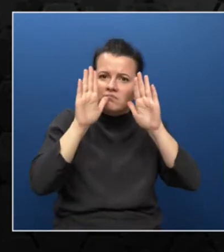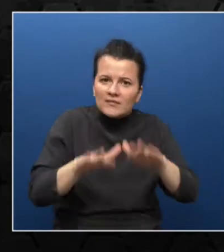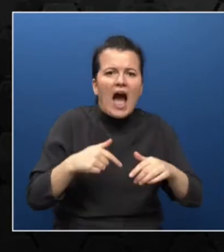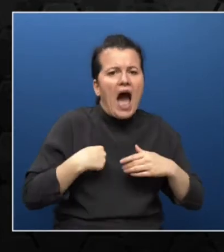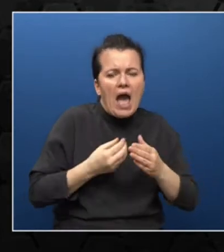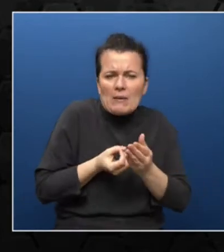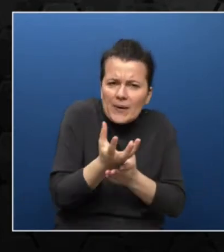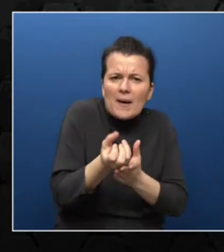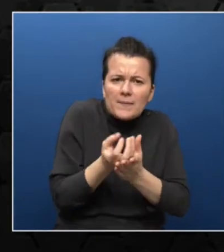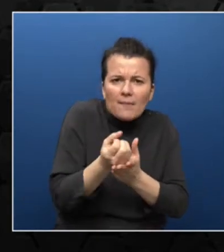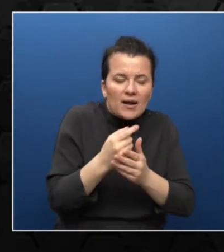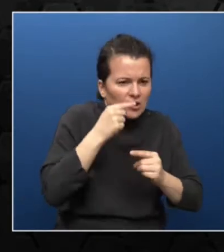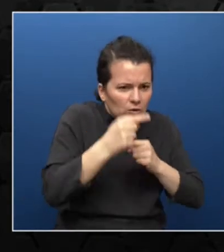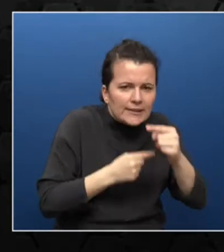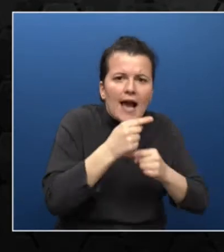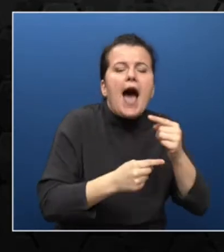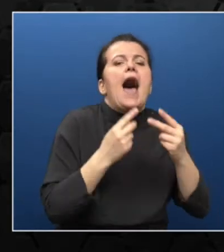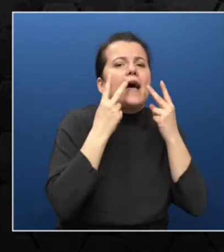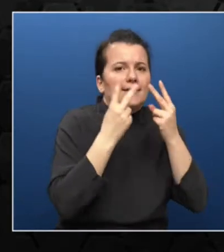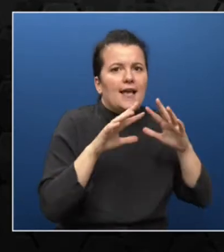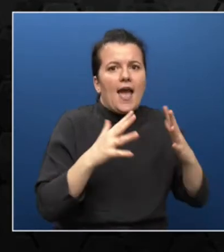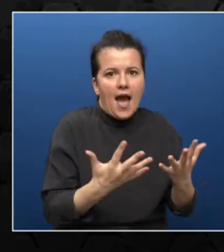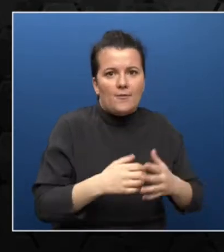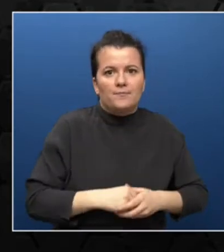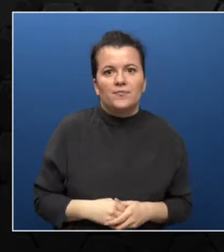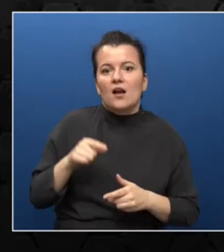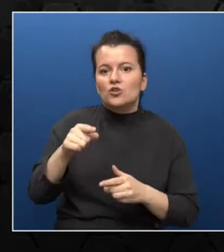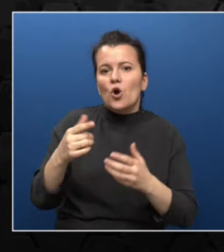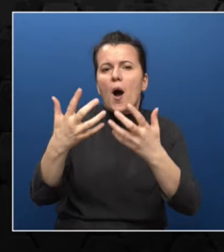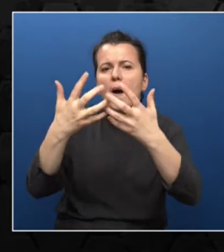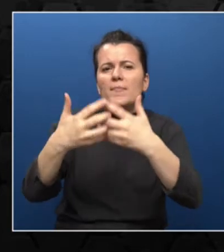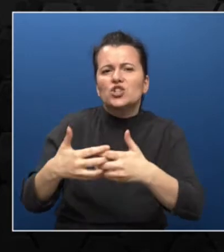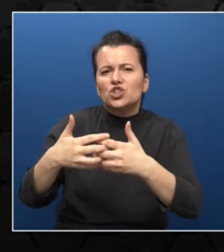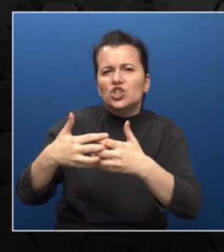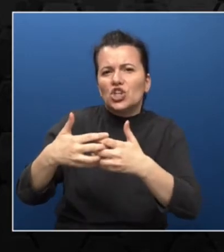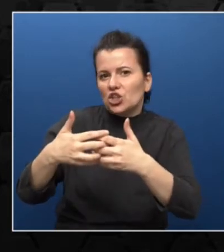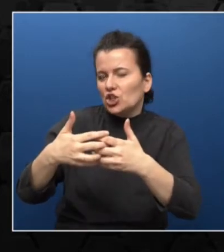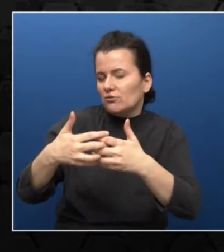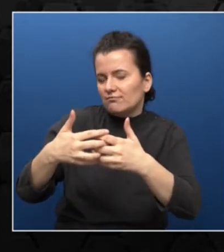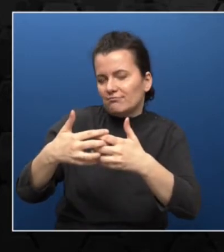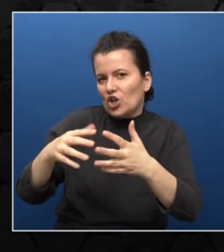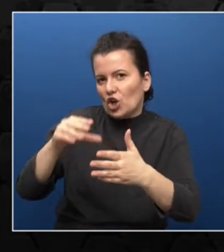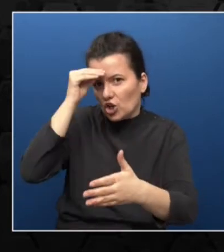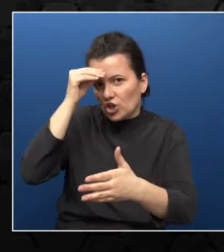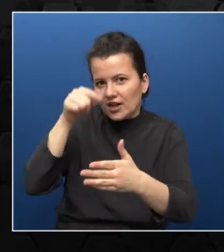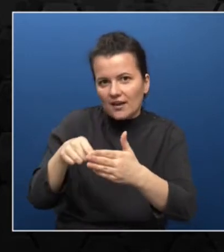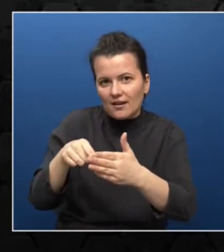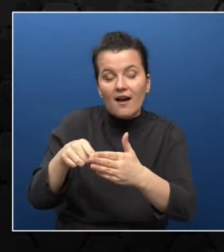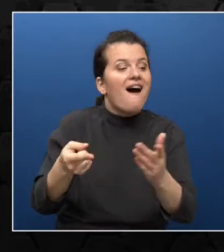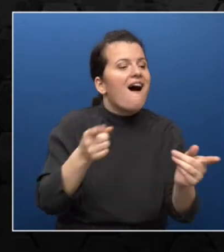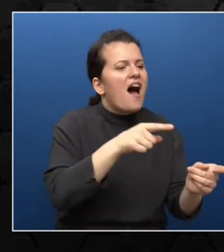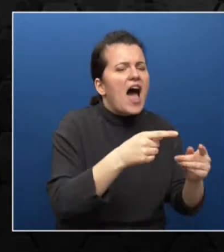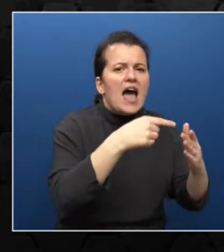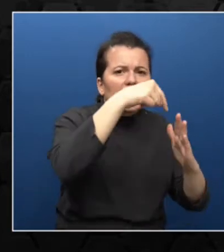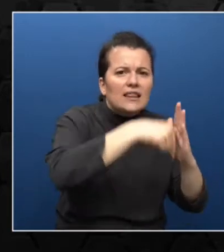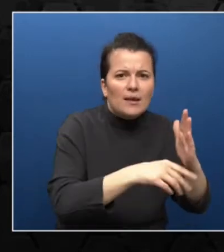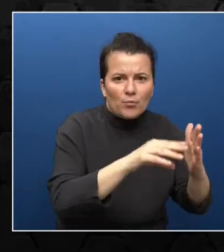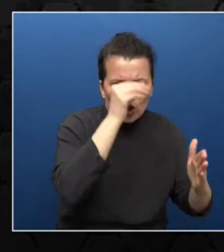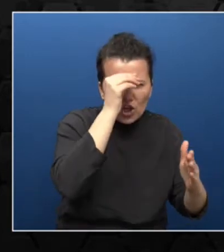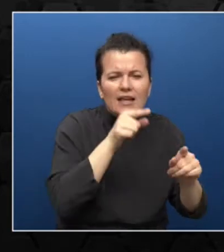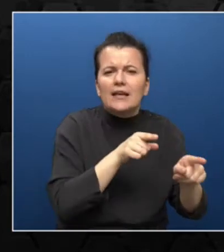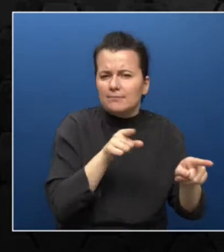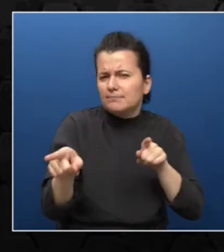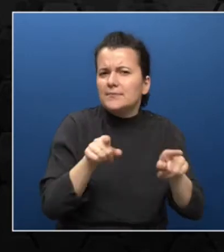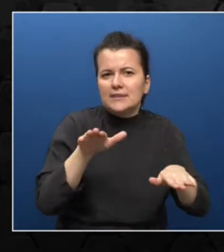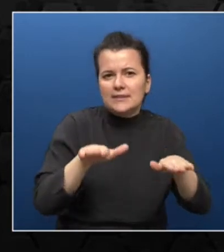question. It's like AI and like deep learning is a subset of machine learning subset of AI. Data science is basically like a collection of all those